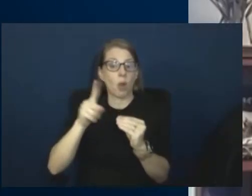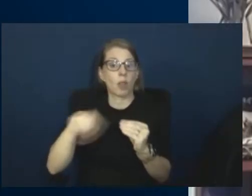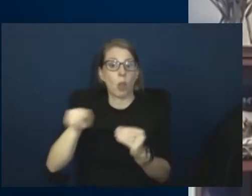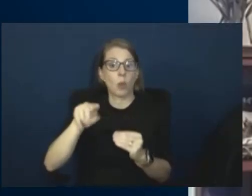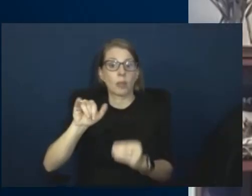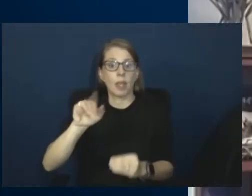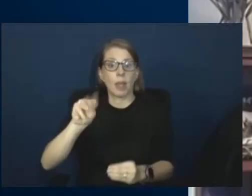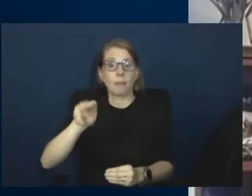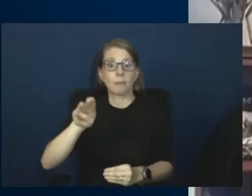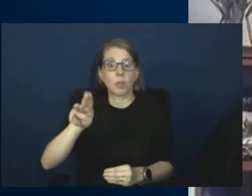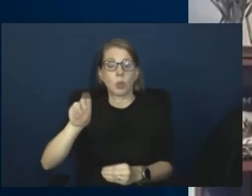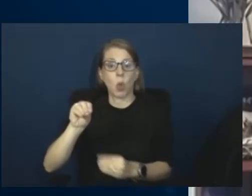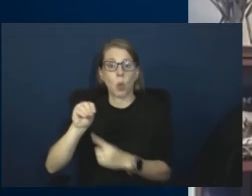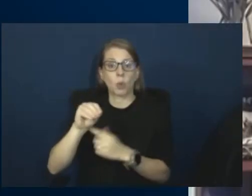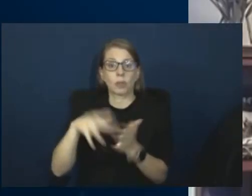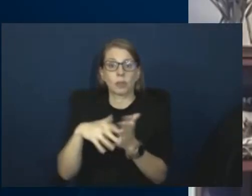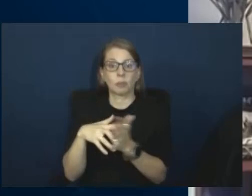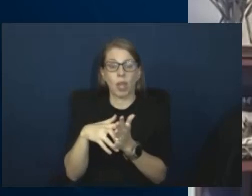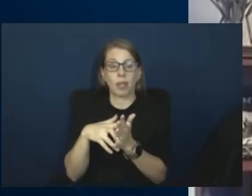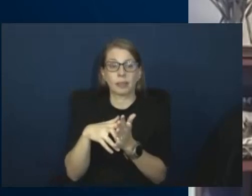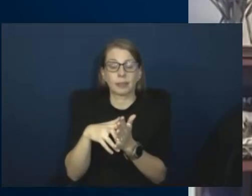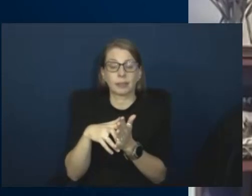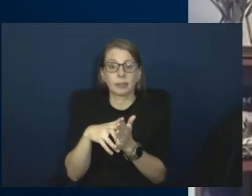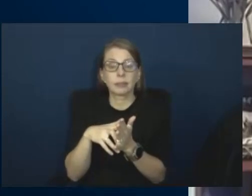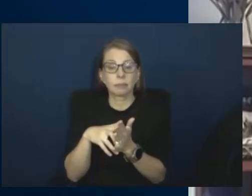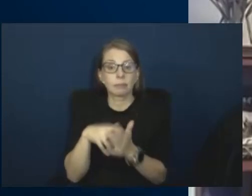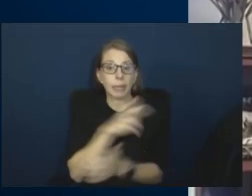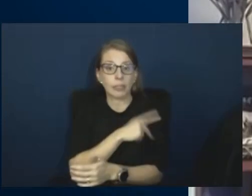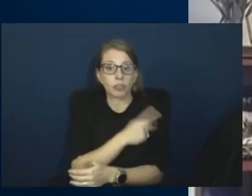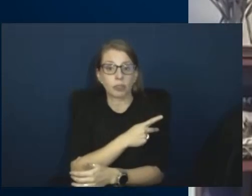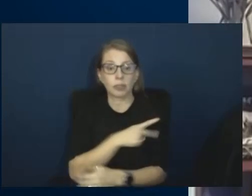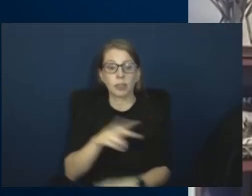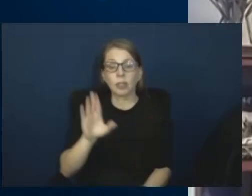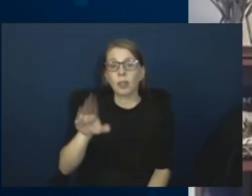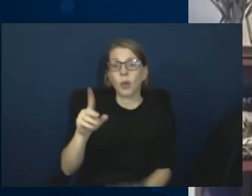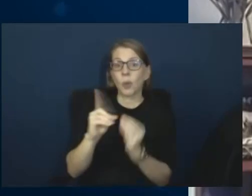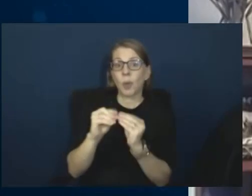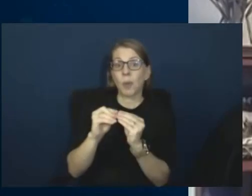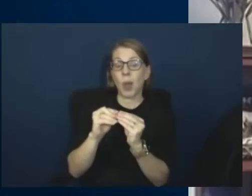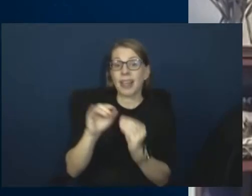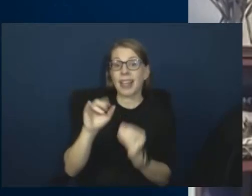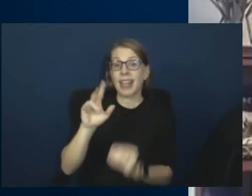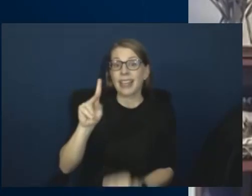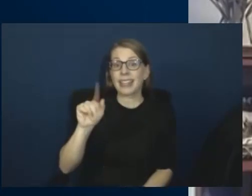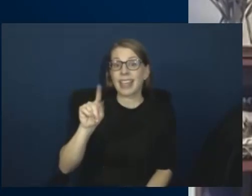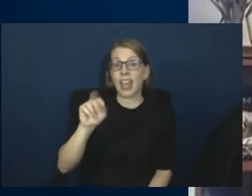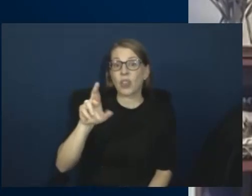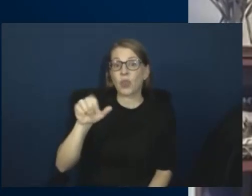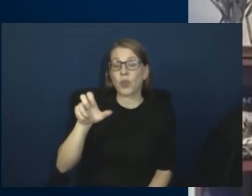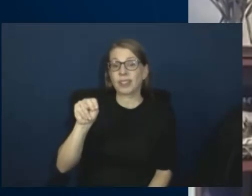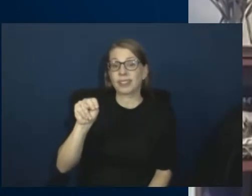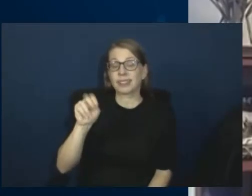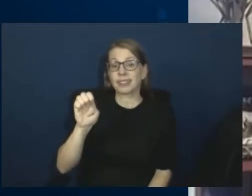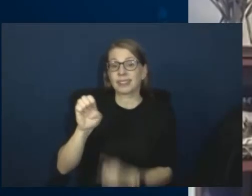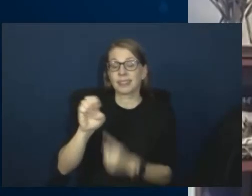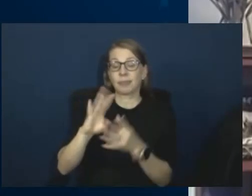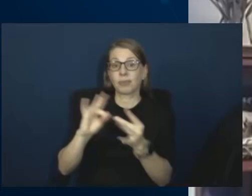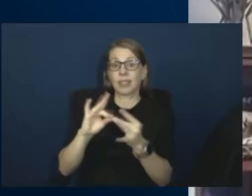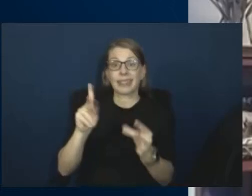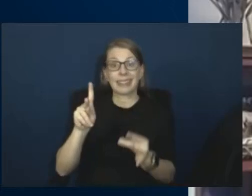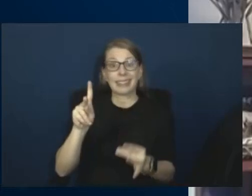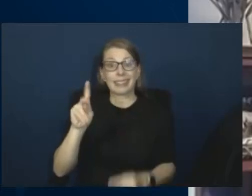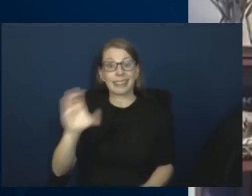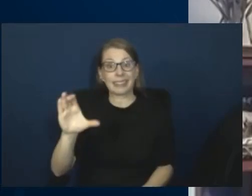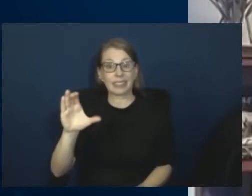more question for you because it just popped up on my feed, so I do want to ask you. But Catherine says that she just heard from that at the Kansas City Zoo that they're going to